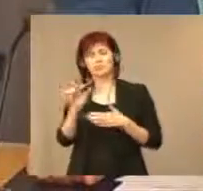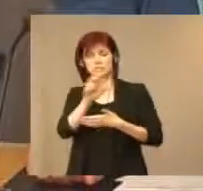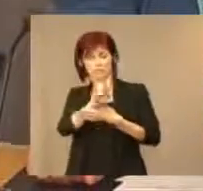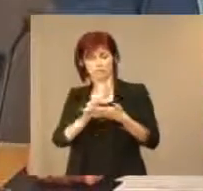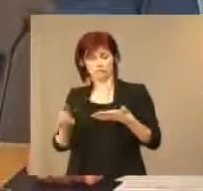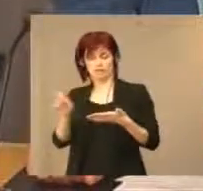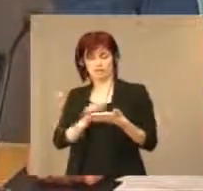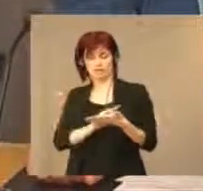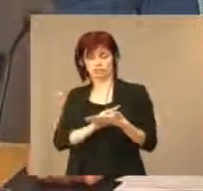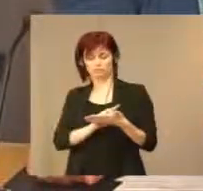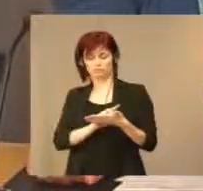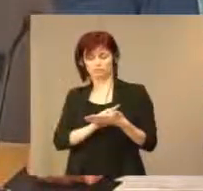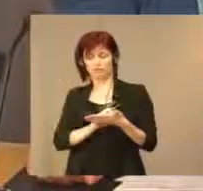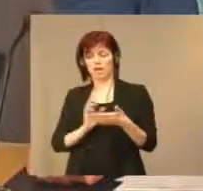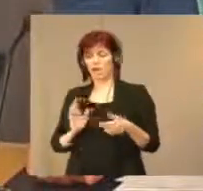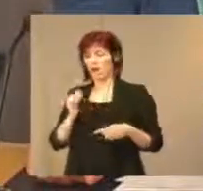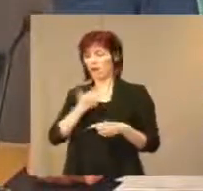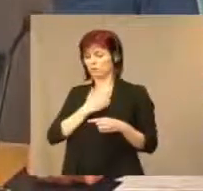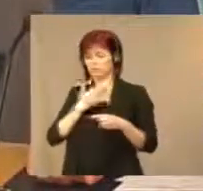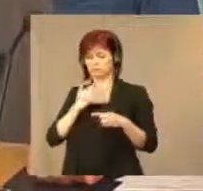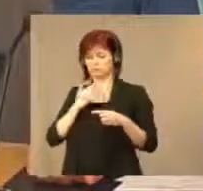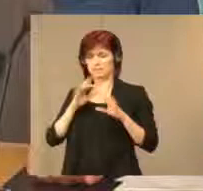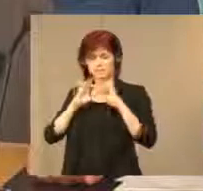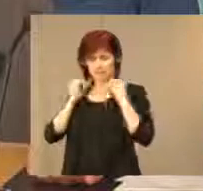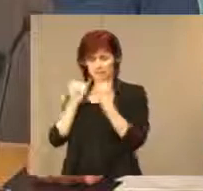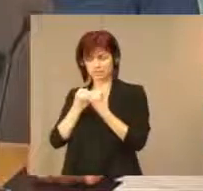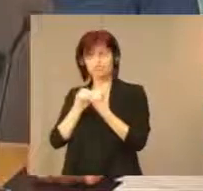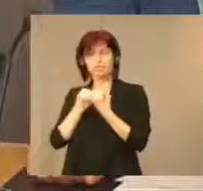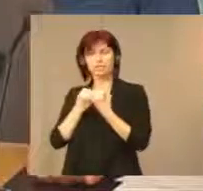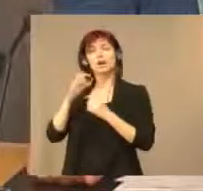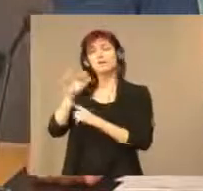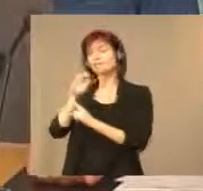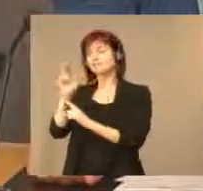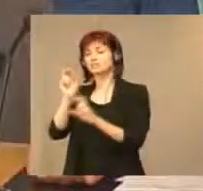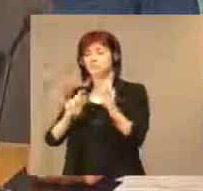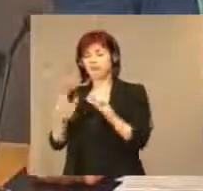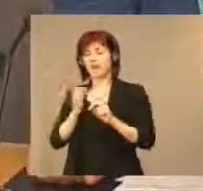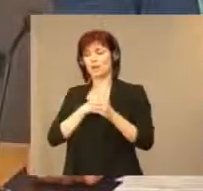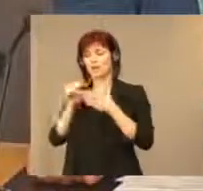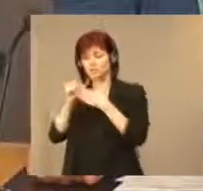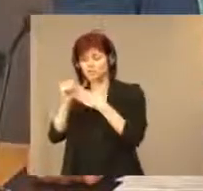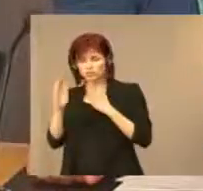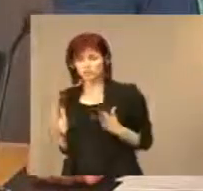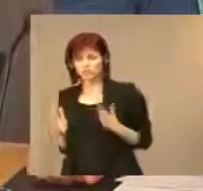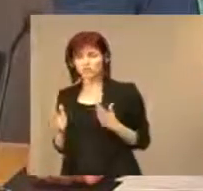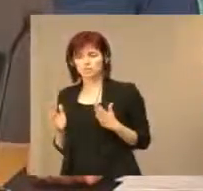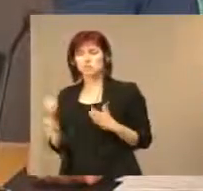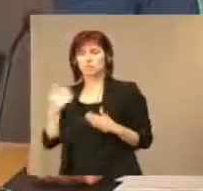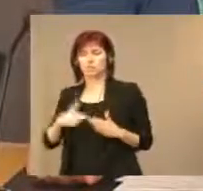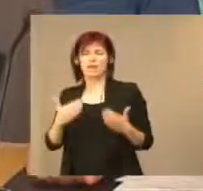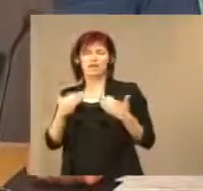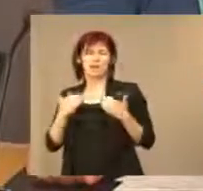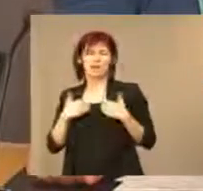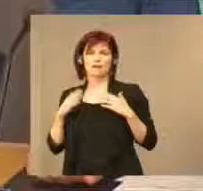I think just as a society as a whole, that includes First Nations people, our leadership, we have, I believe, a